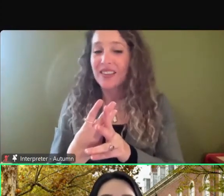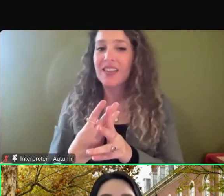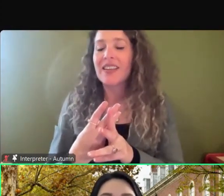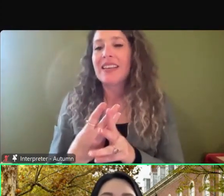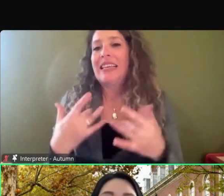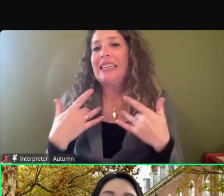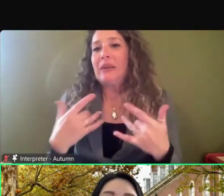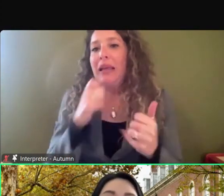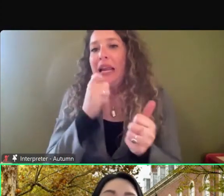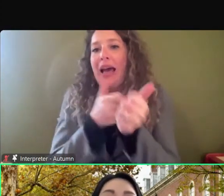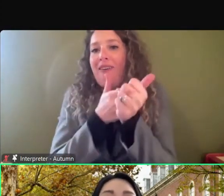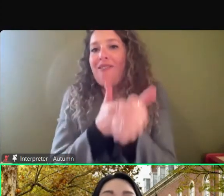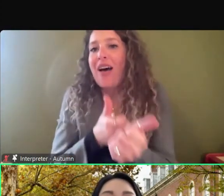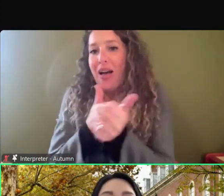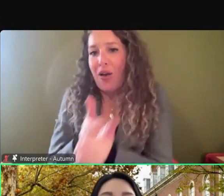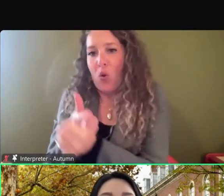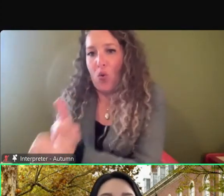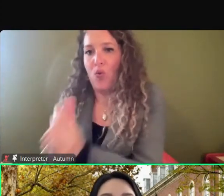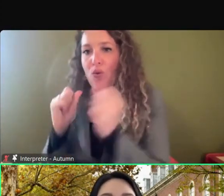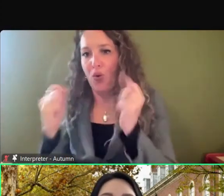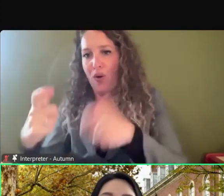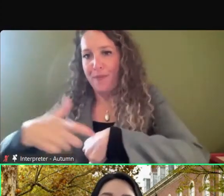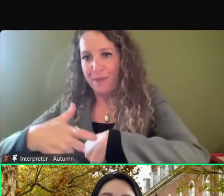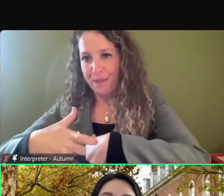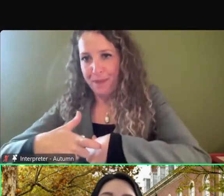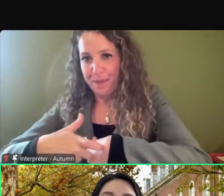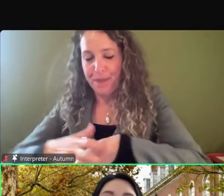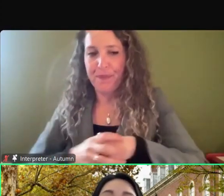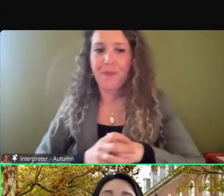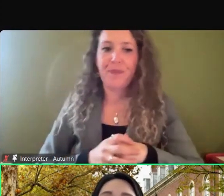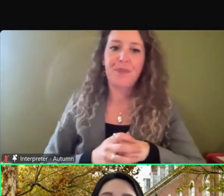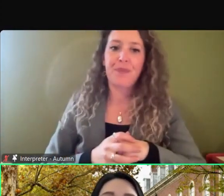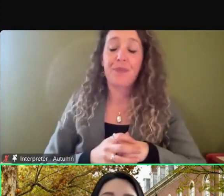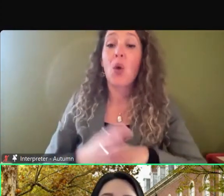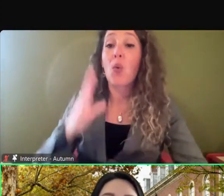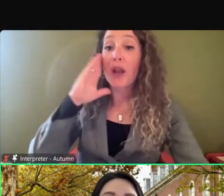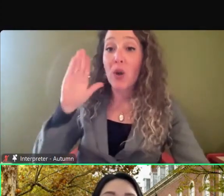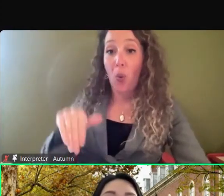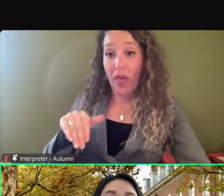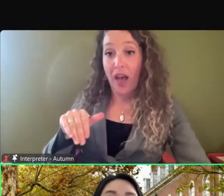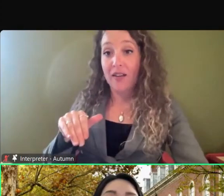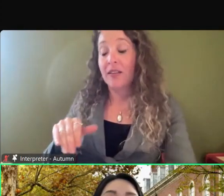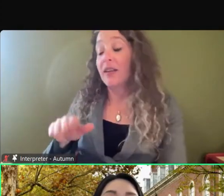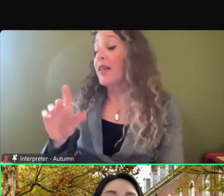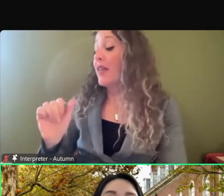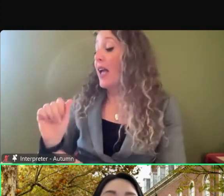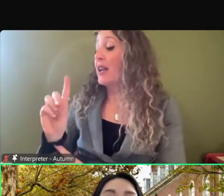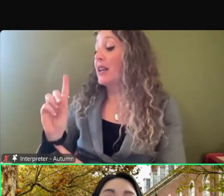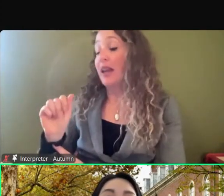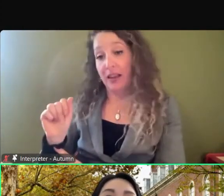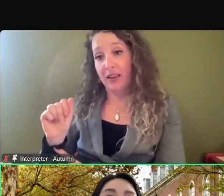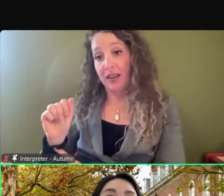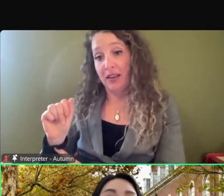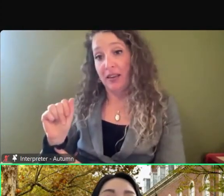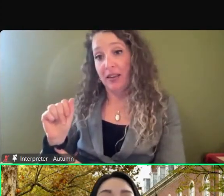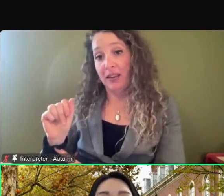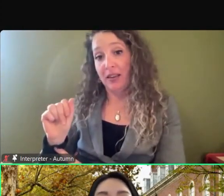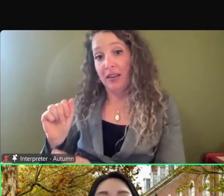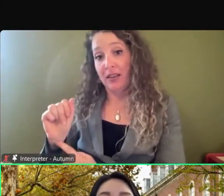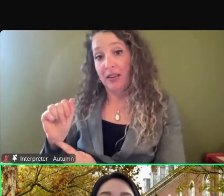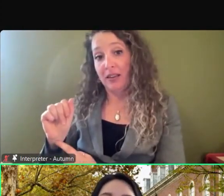practice. We know the existence of Americans with Disability Acts, and we